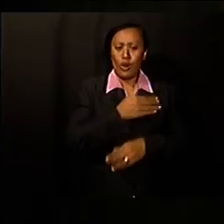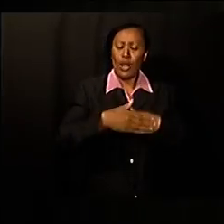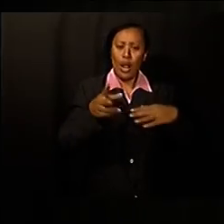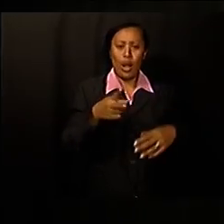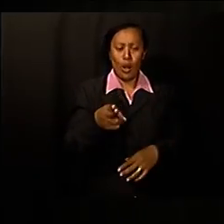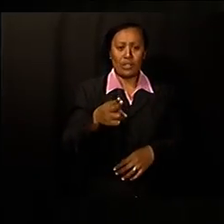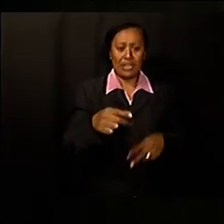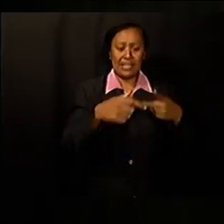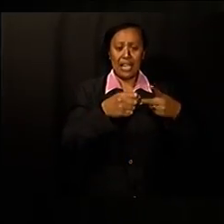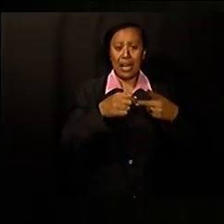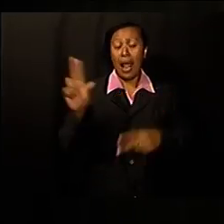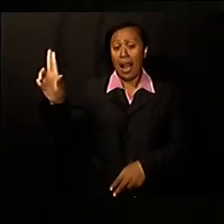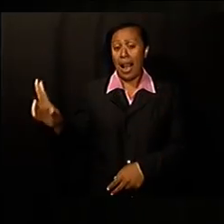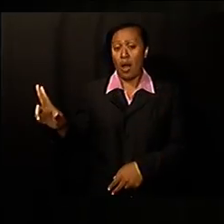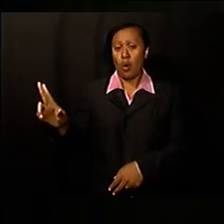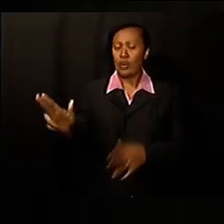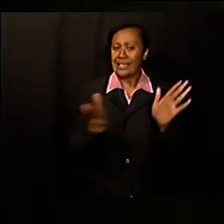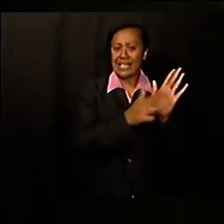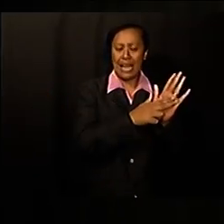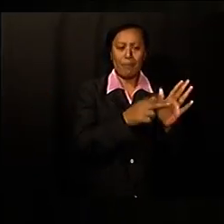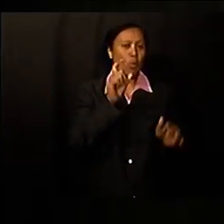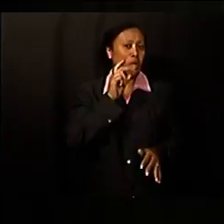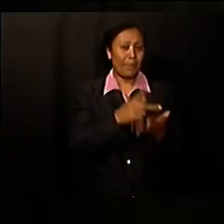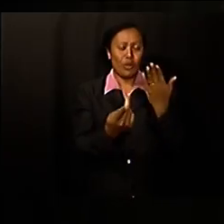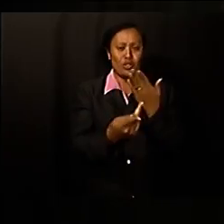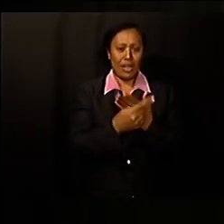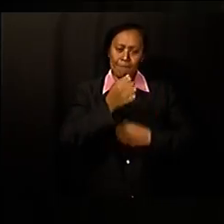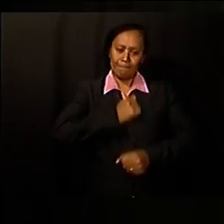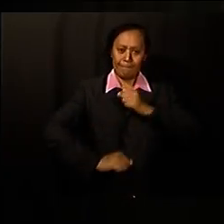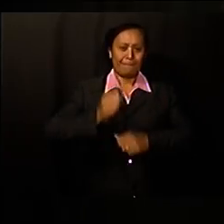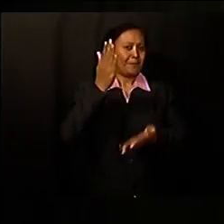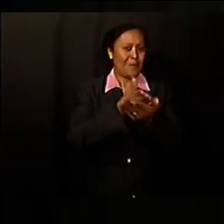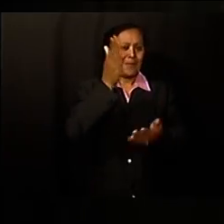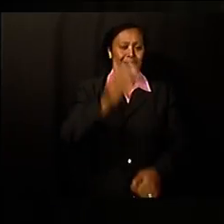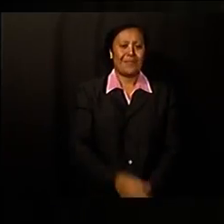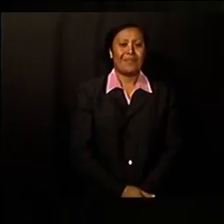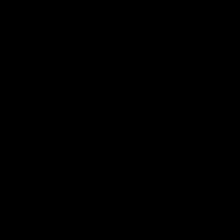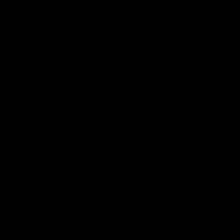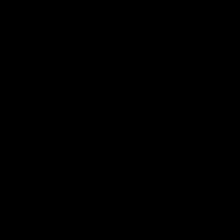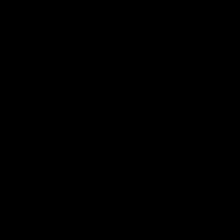morning and Vanuatu signs up for a water project to end years of struggle.